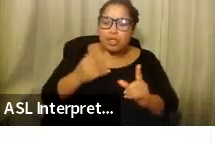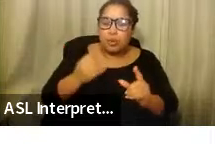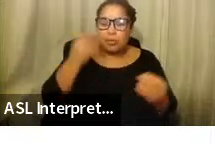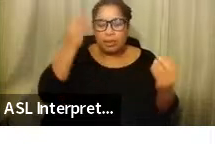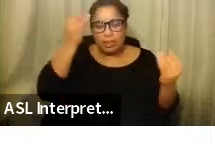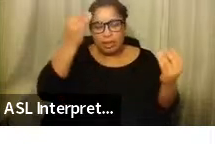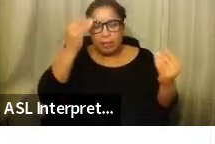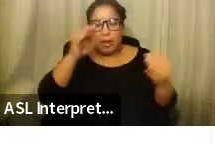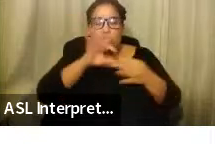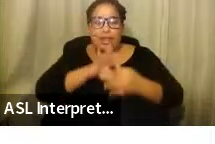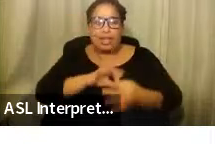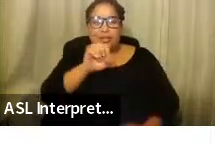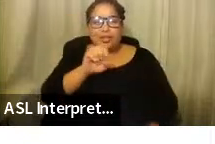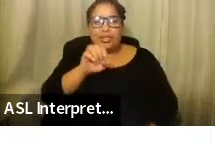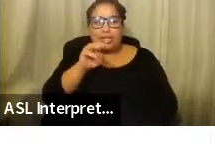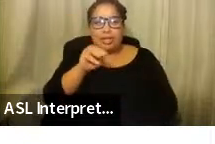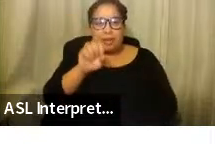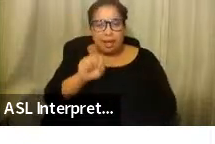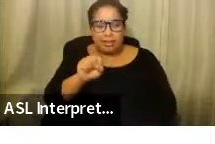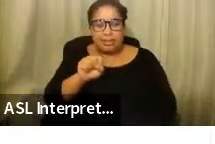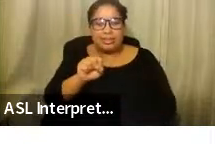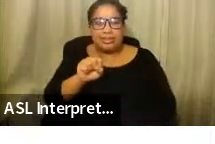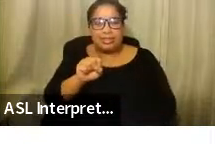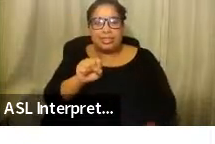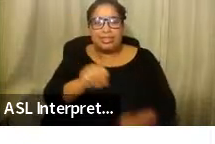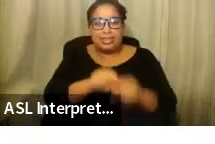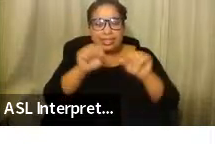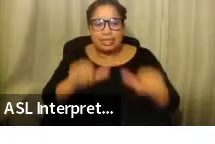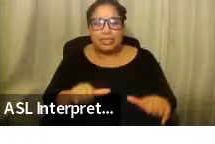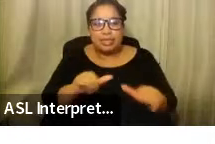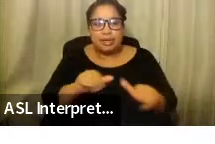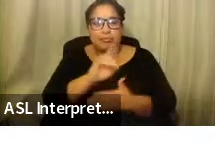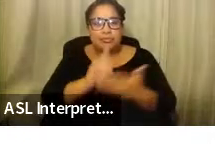an EMS system redesign. And so I will start with